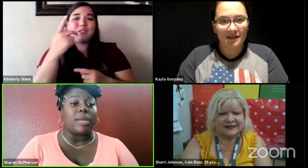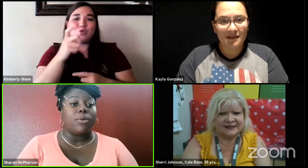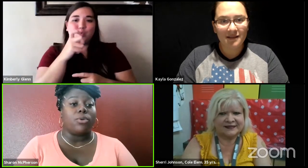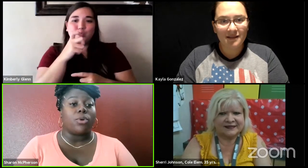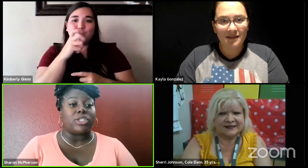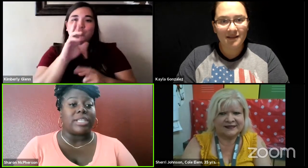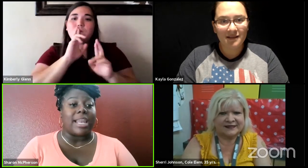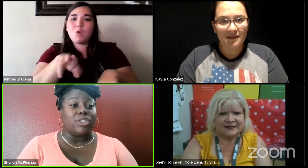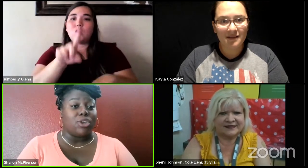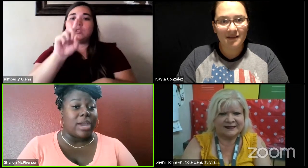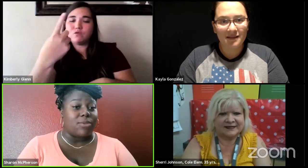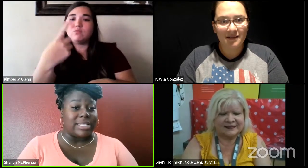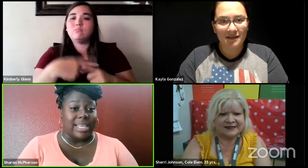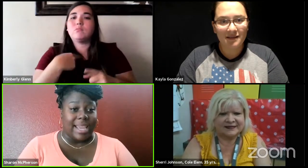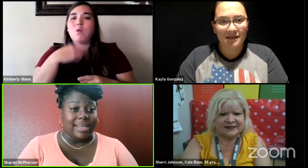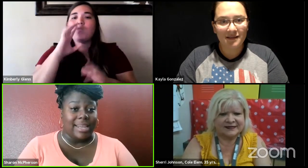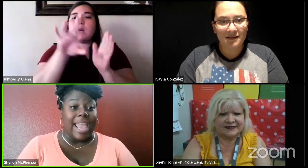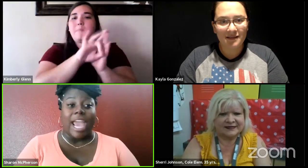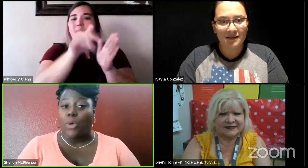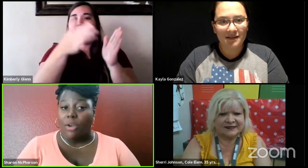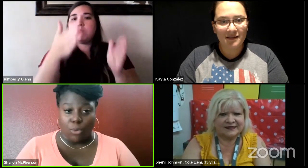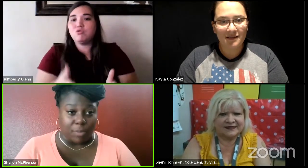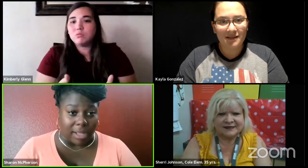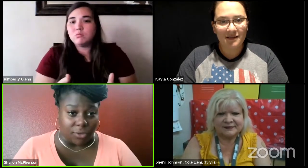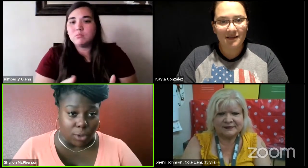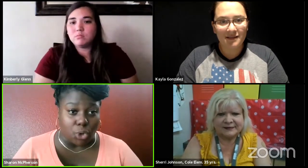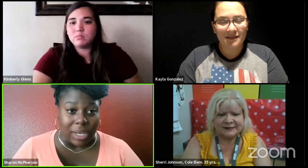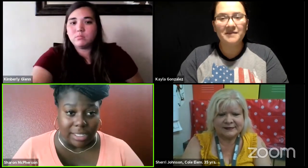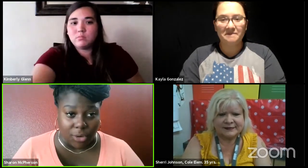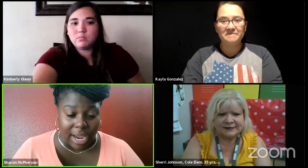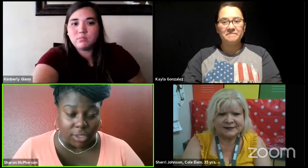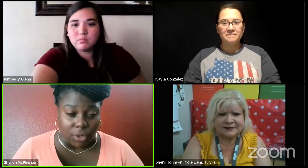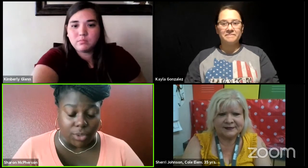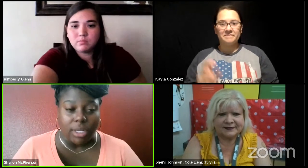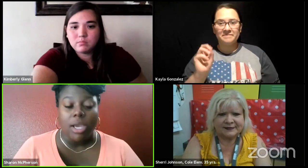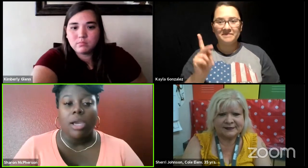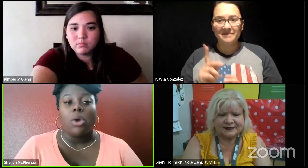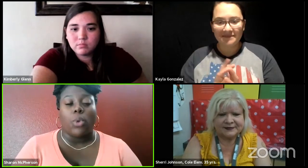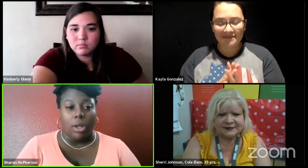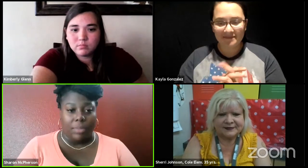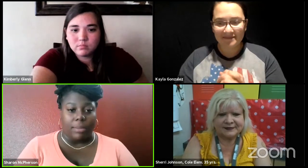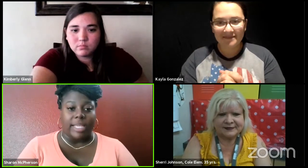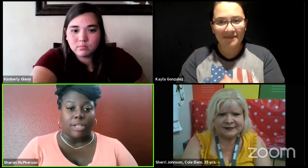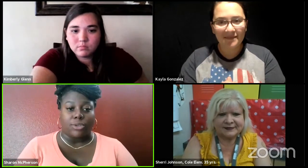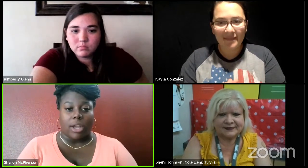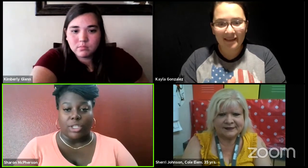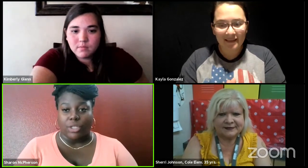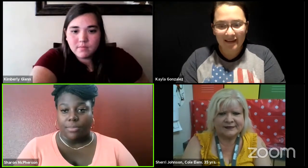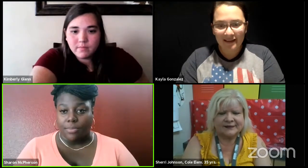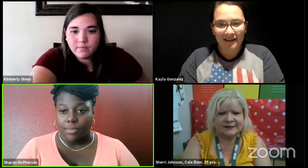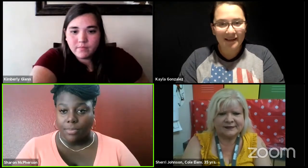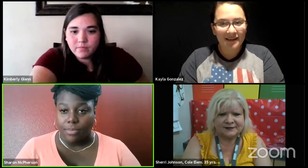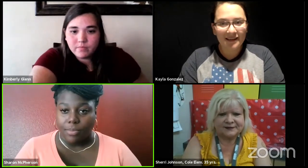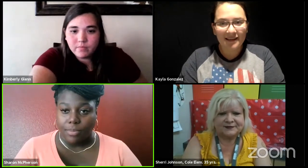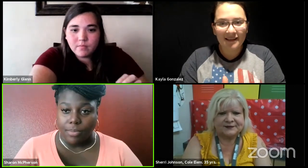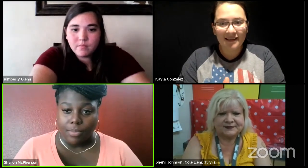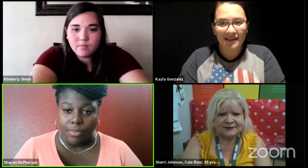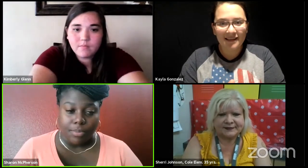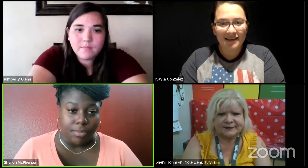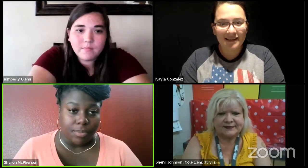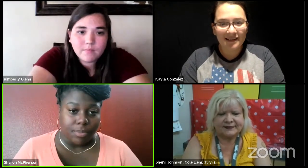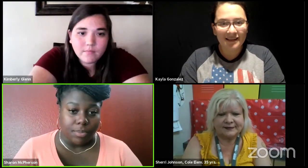So once I pull the question out, I need you to go ahead, raise the hand, and whoever responds first or raises their hands first will be able to answer that question.